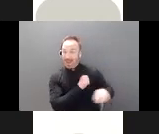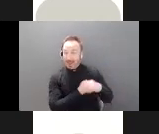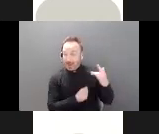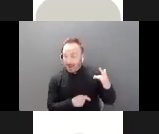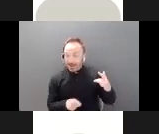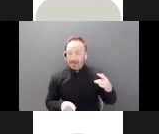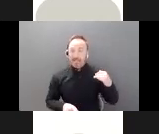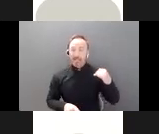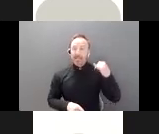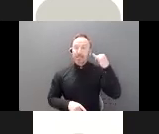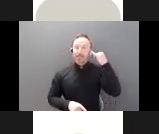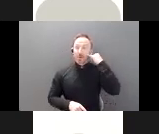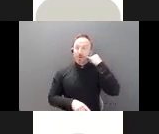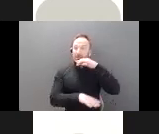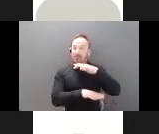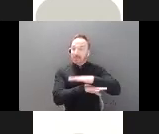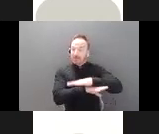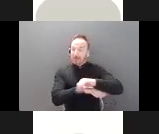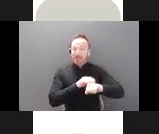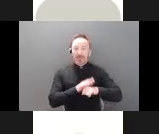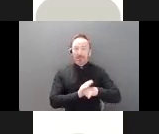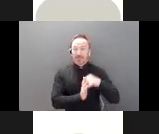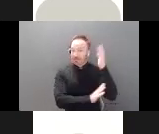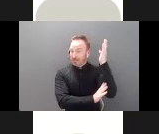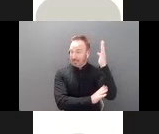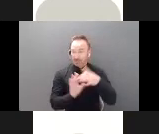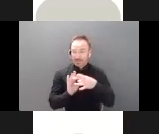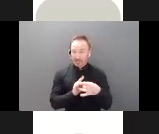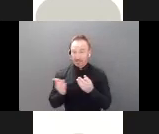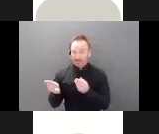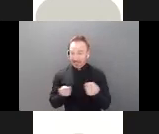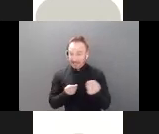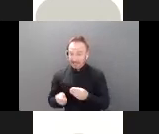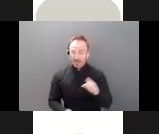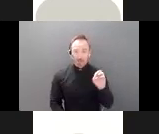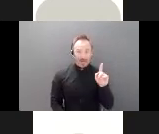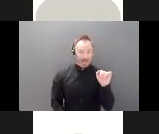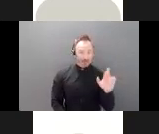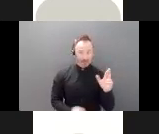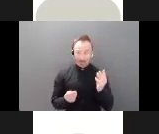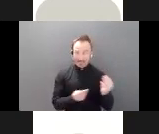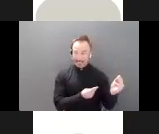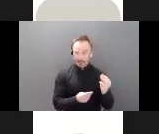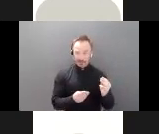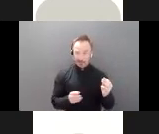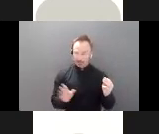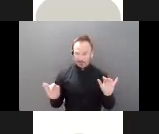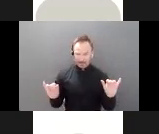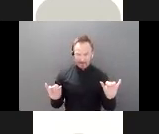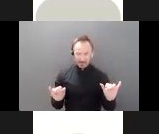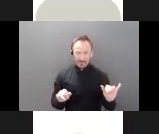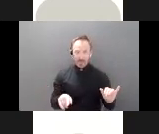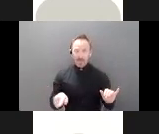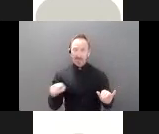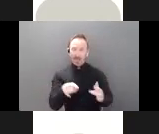from this presentation about mediation and elder mediation being no different, is that we look for, I call this my